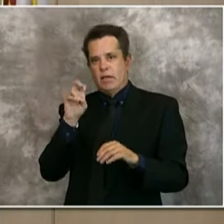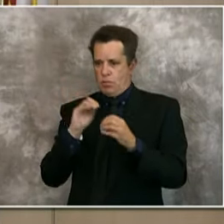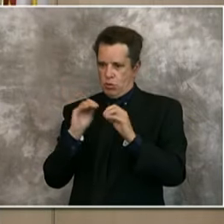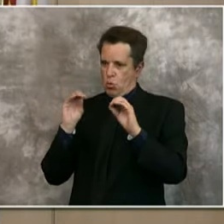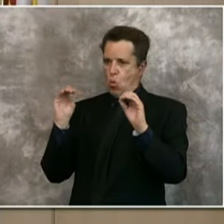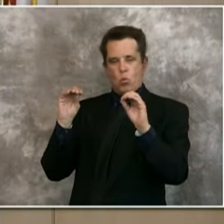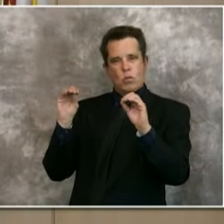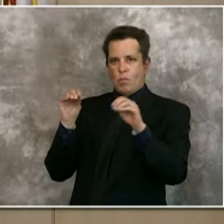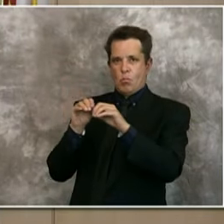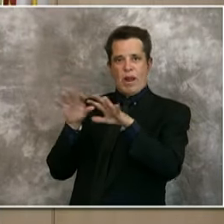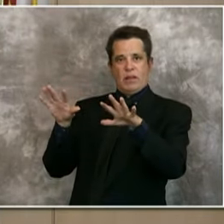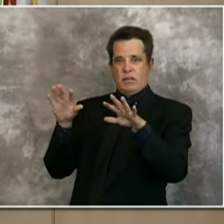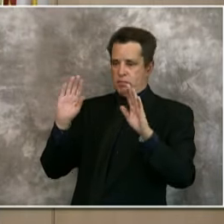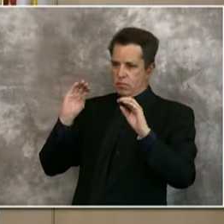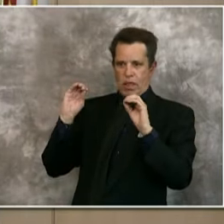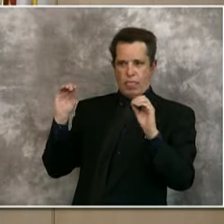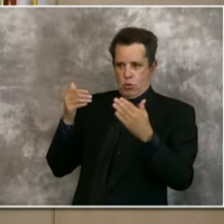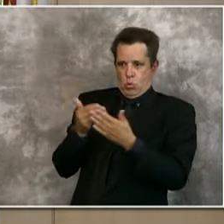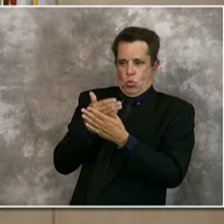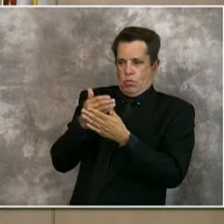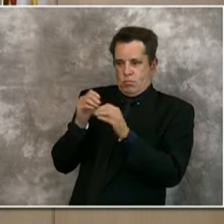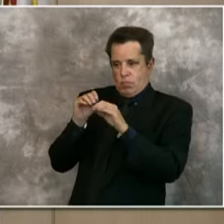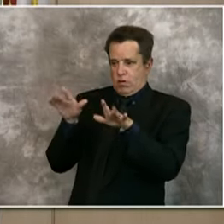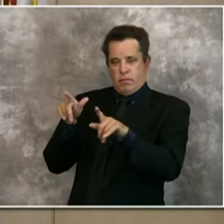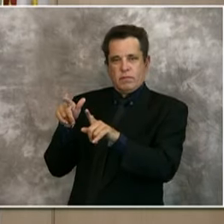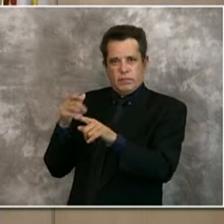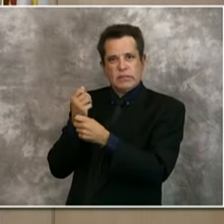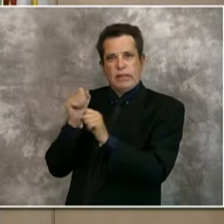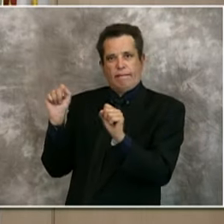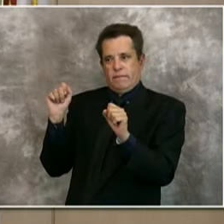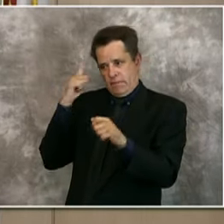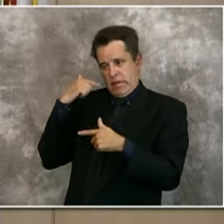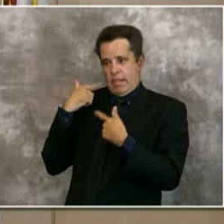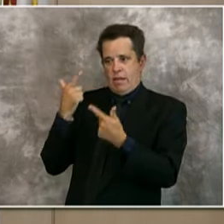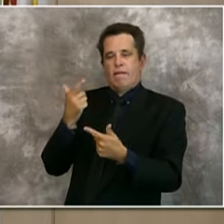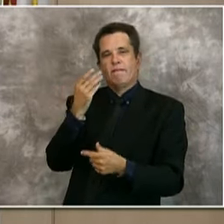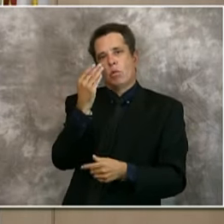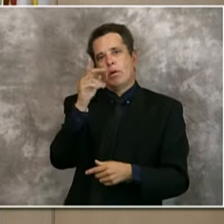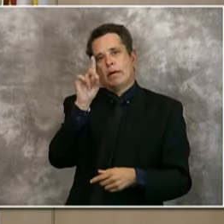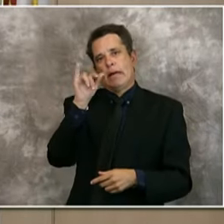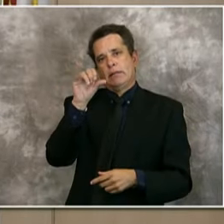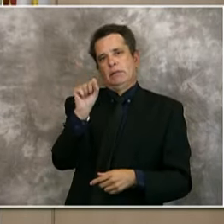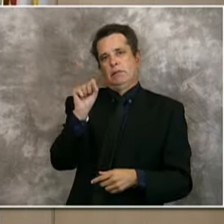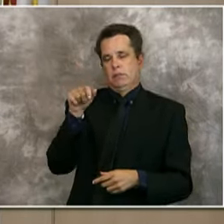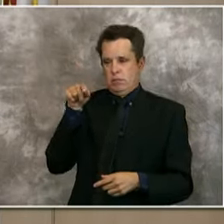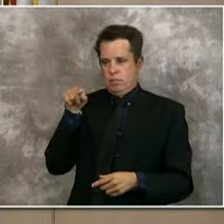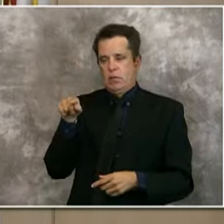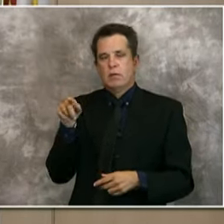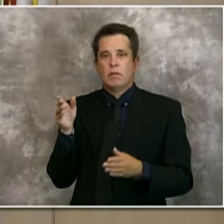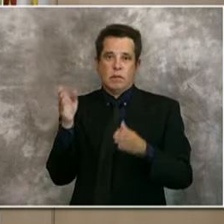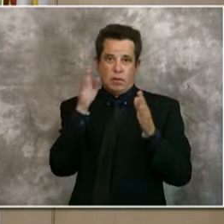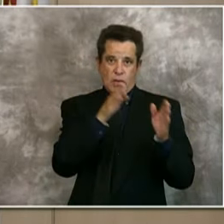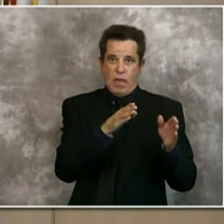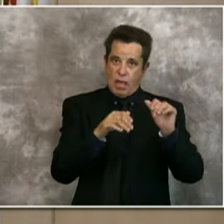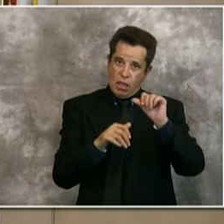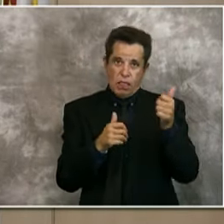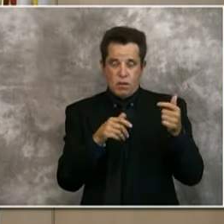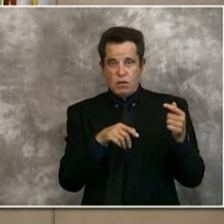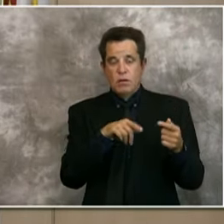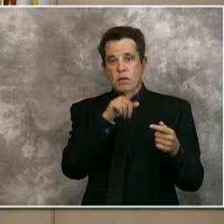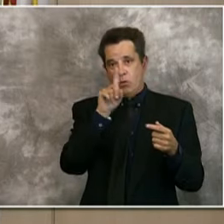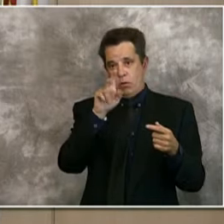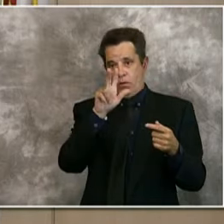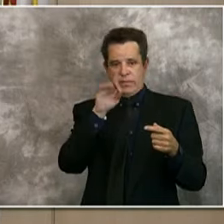any associated cases with these locations in the past 14 days or longer. Of the